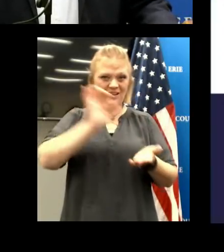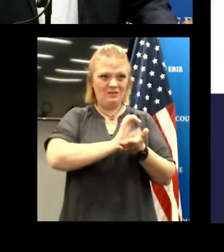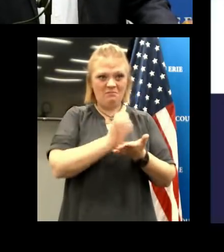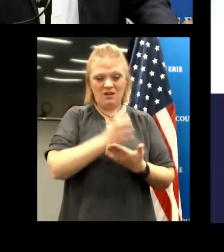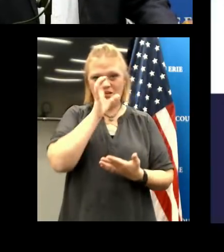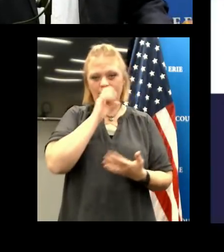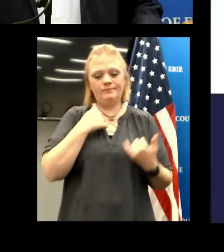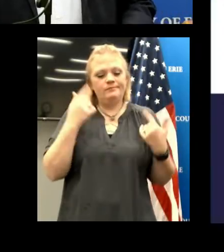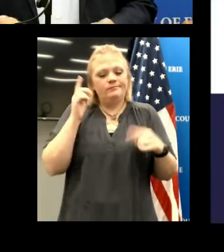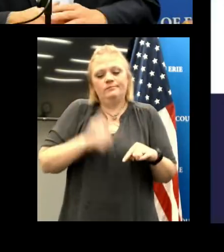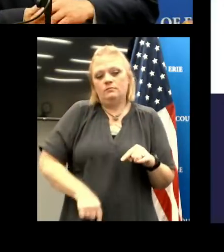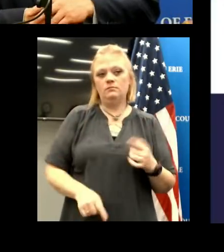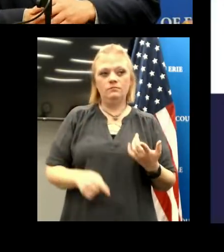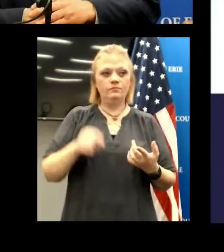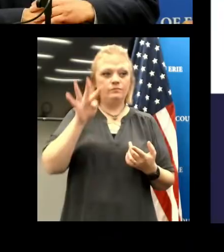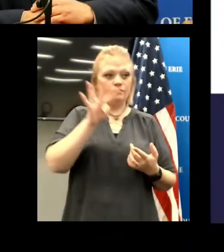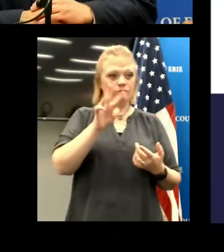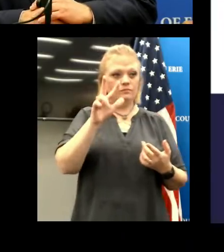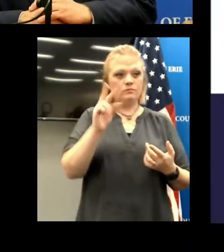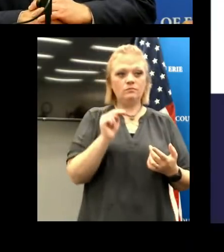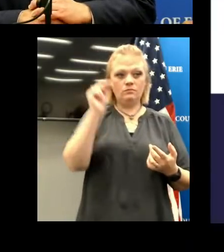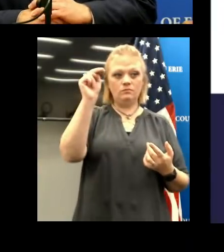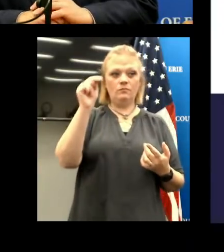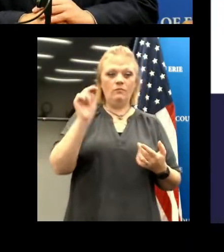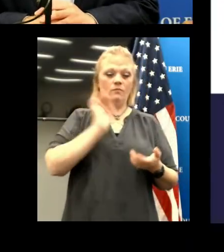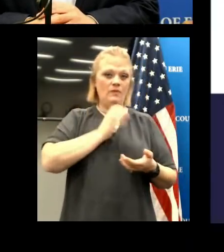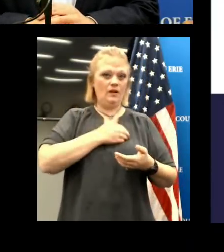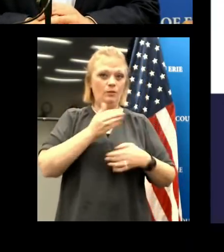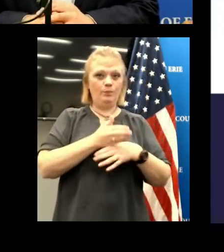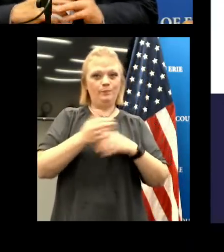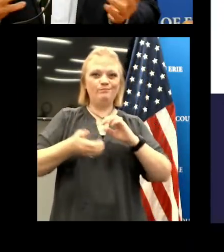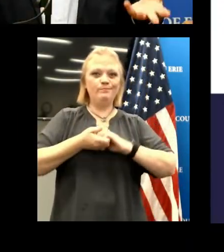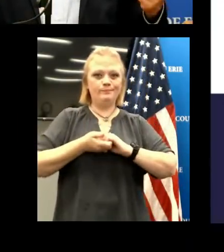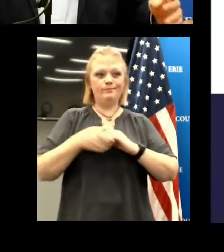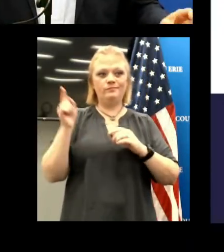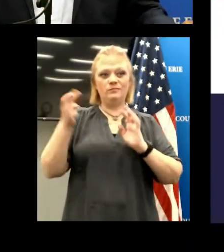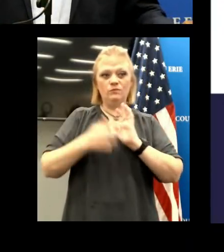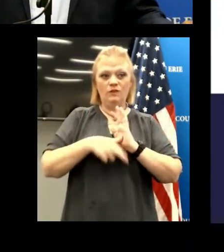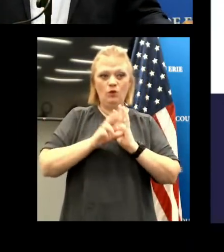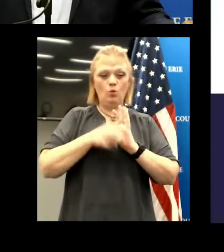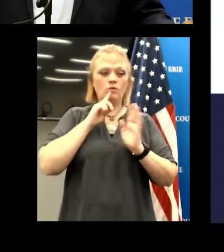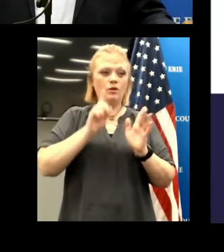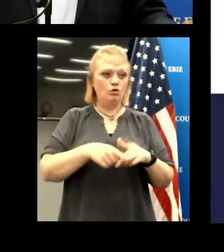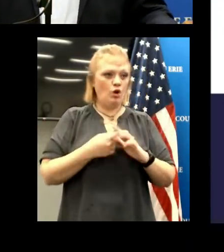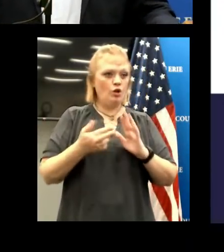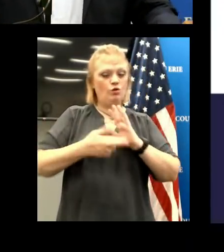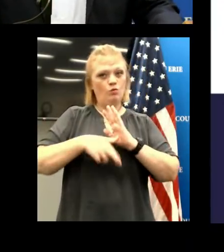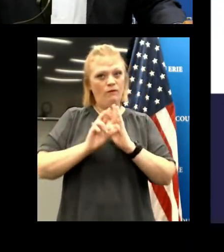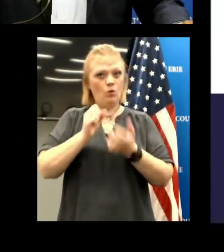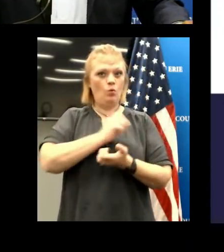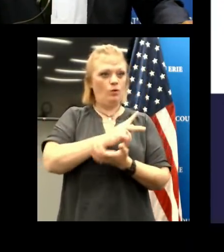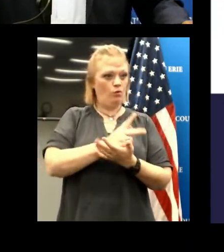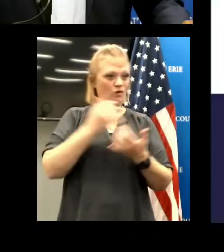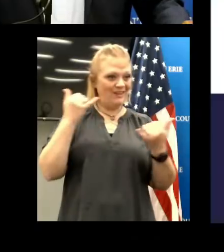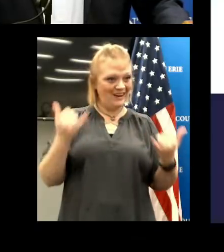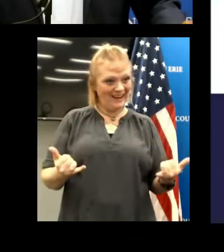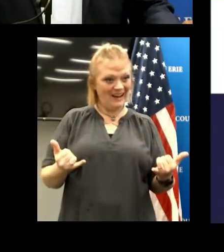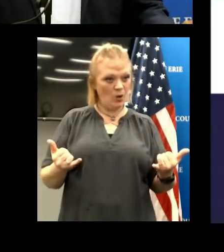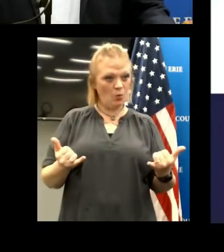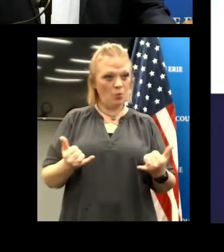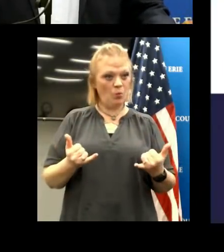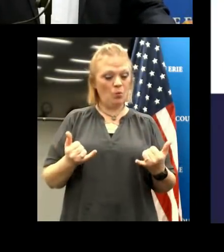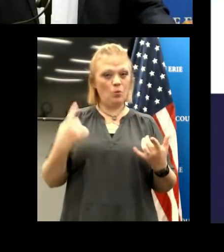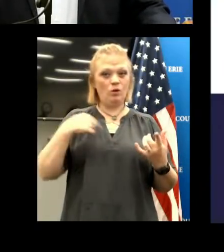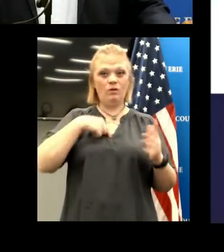for. 43 North is our partner in this, and their reviewers are starting the review and approval process now.